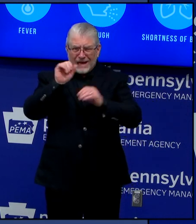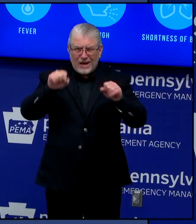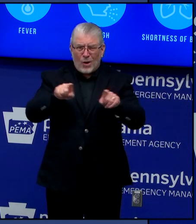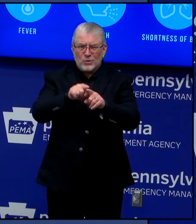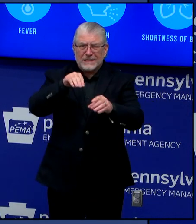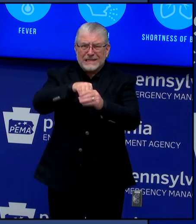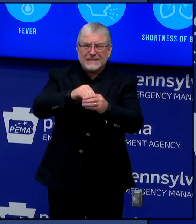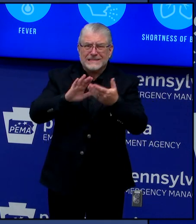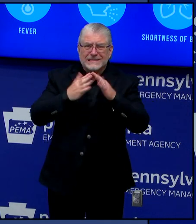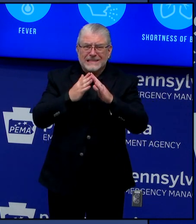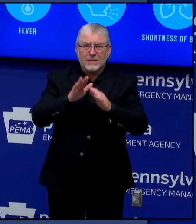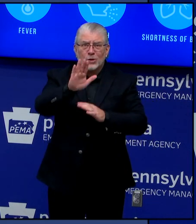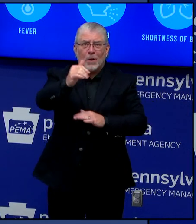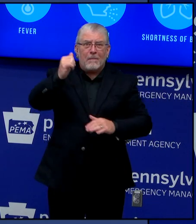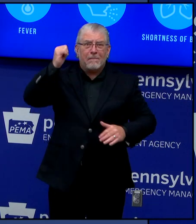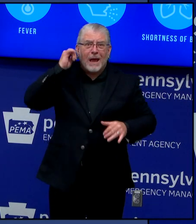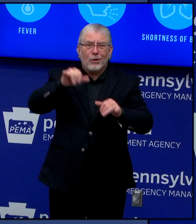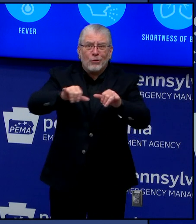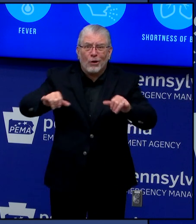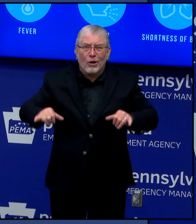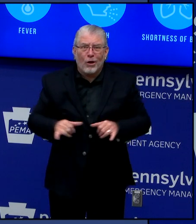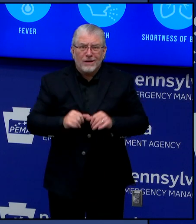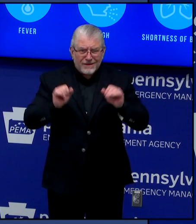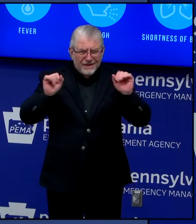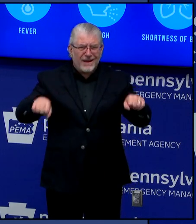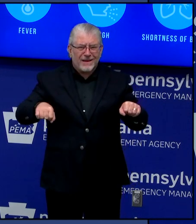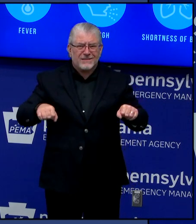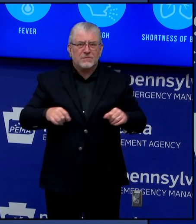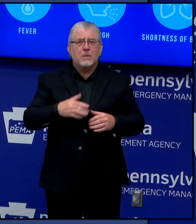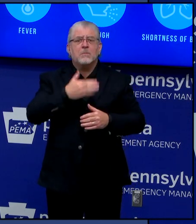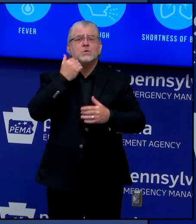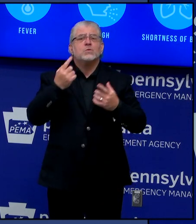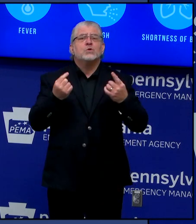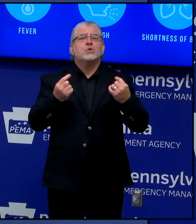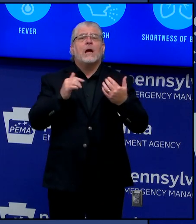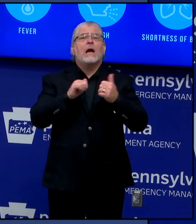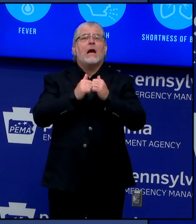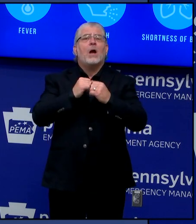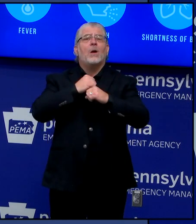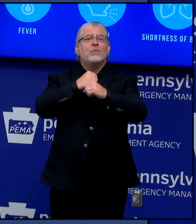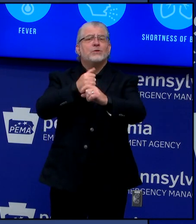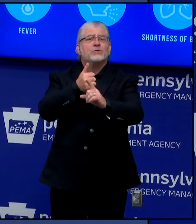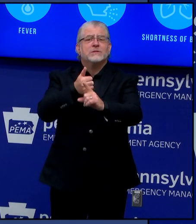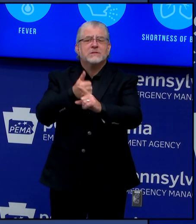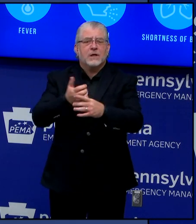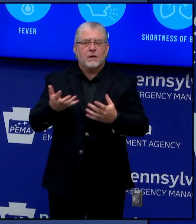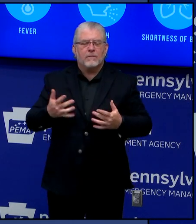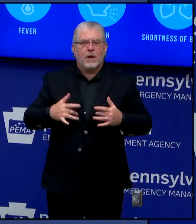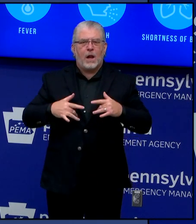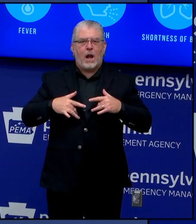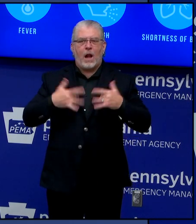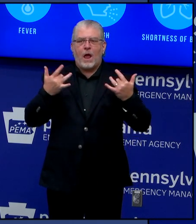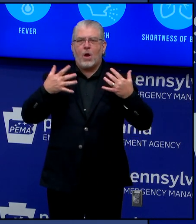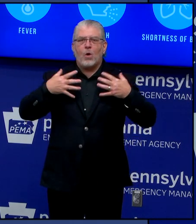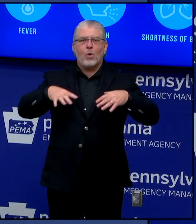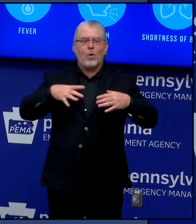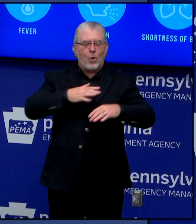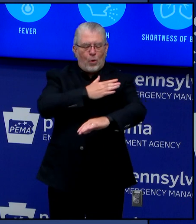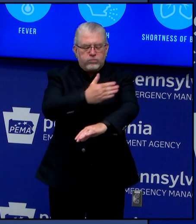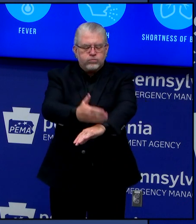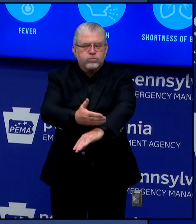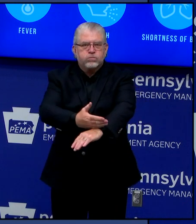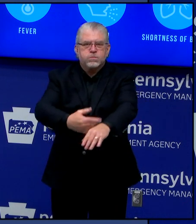best way to protect yourself from a tick bite is to cover exposed skin with lightweight clothing, use insect